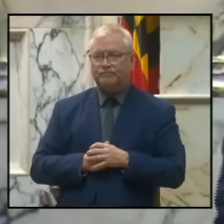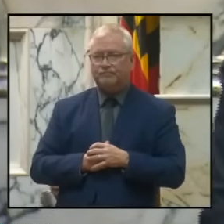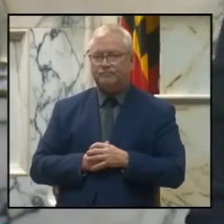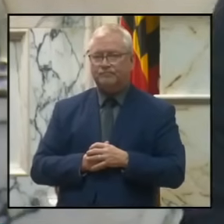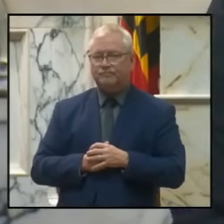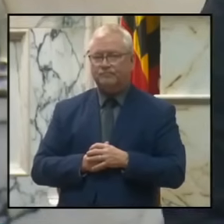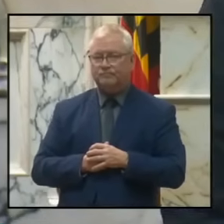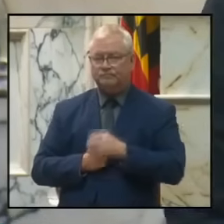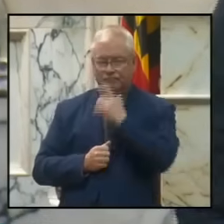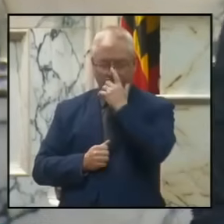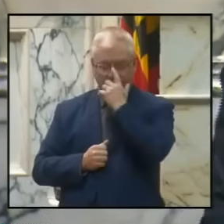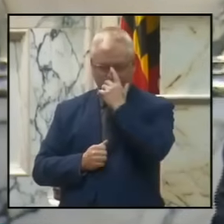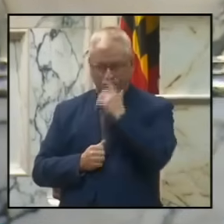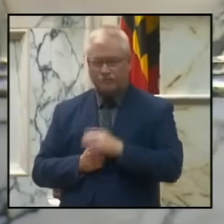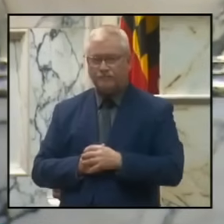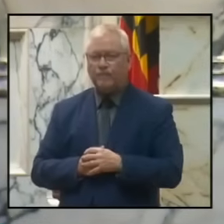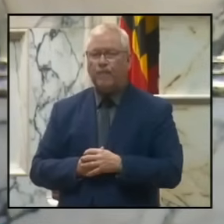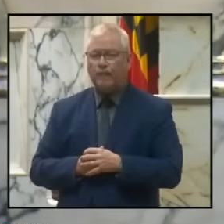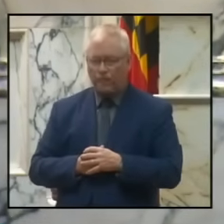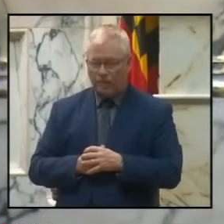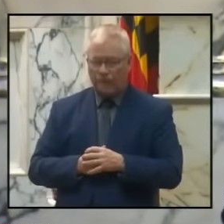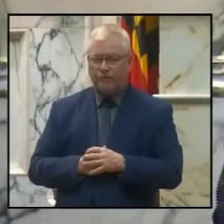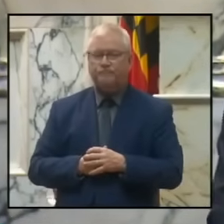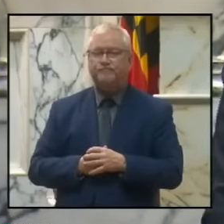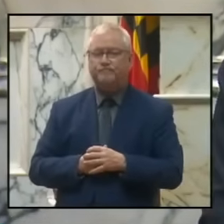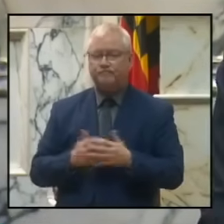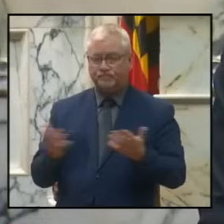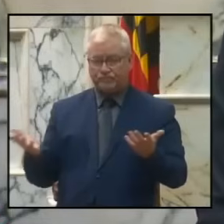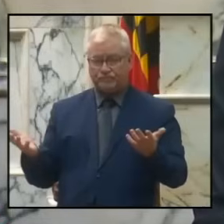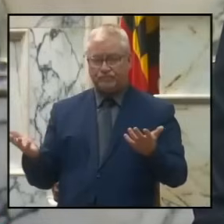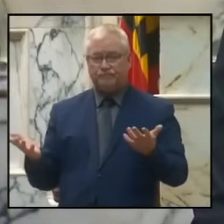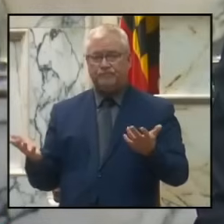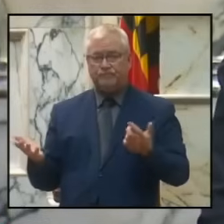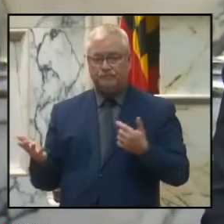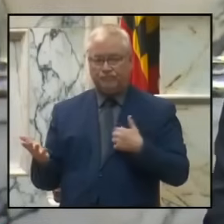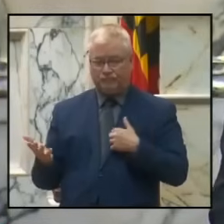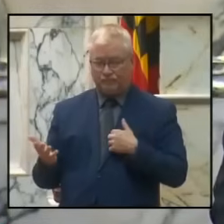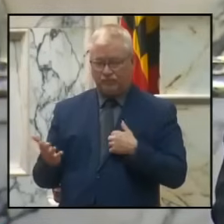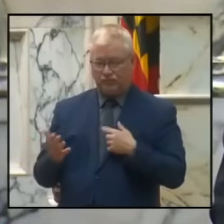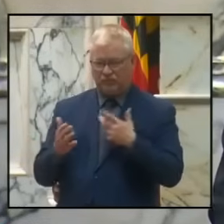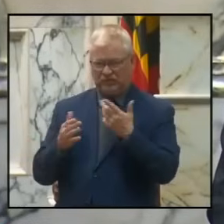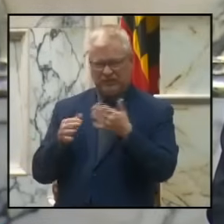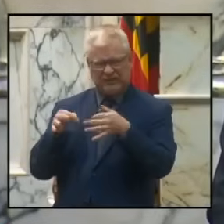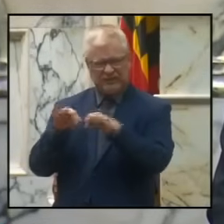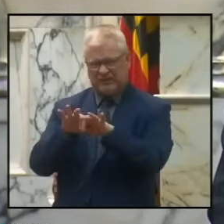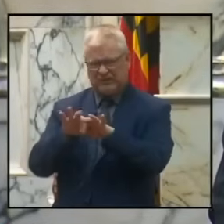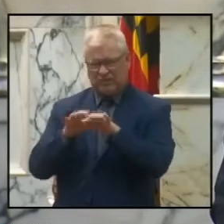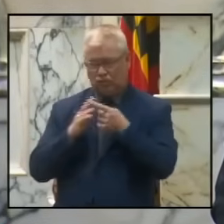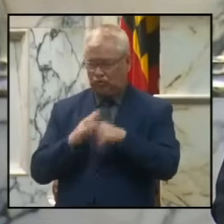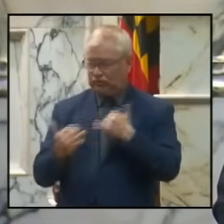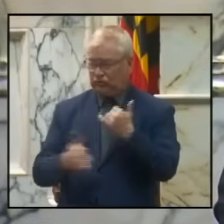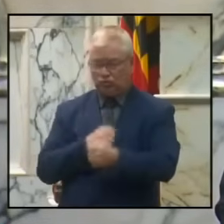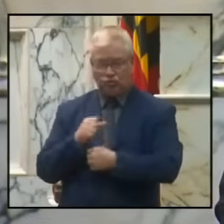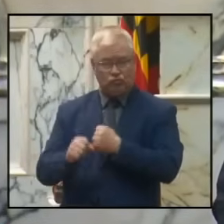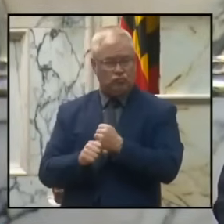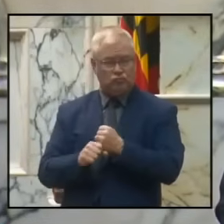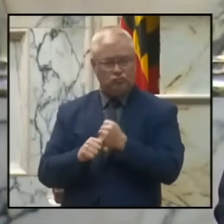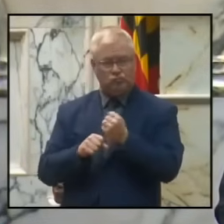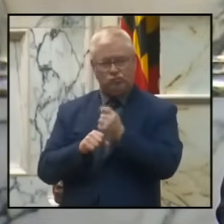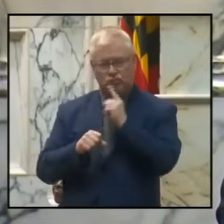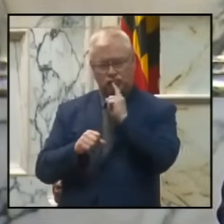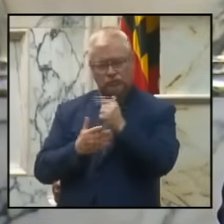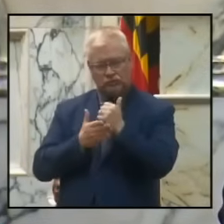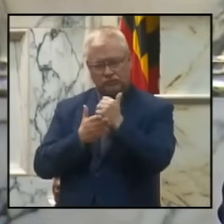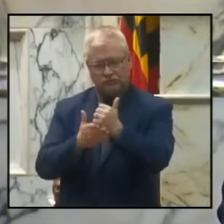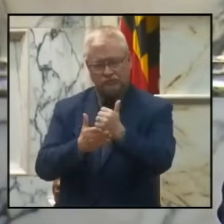A cornerstone of our effort this year will be helping to ensure that we confront this myth that